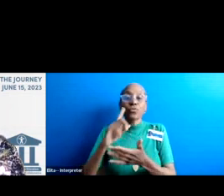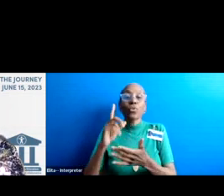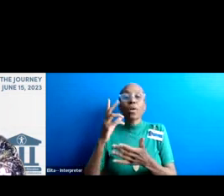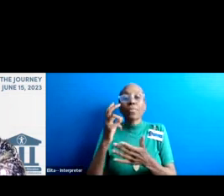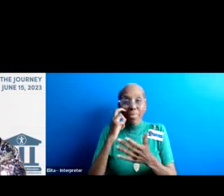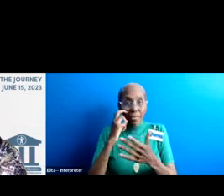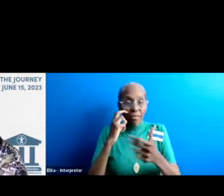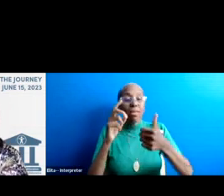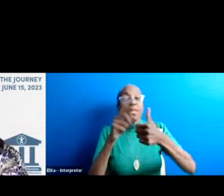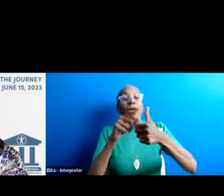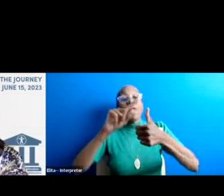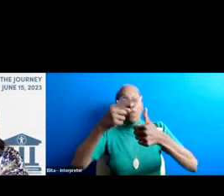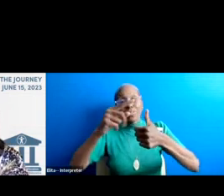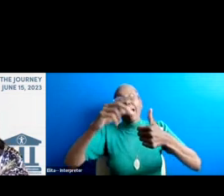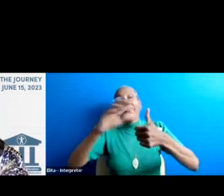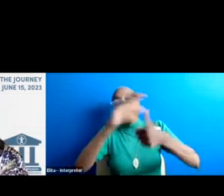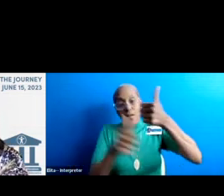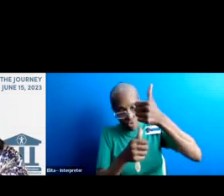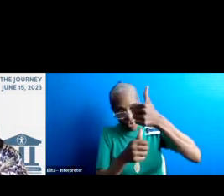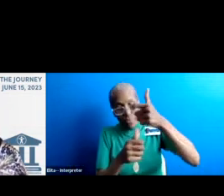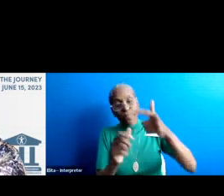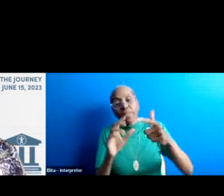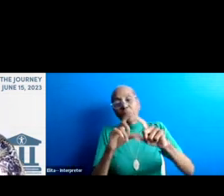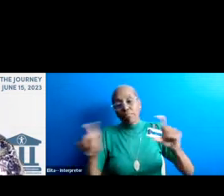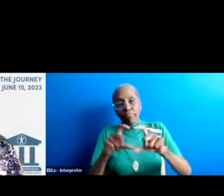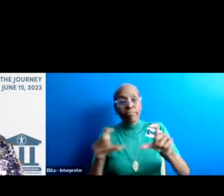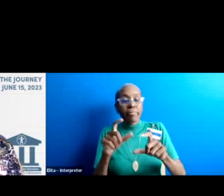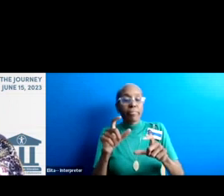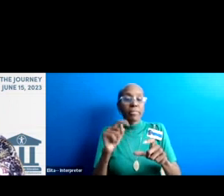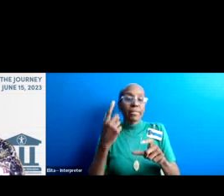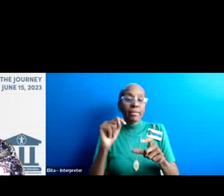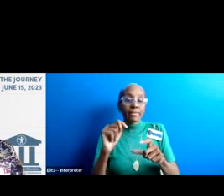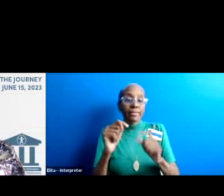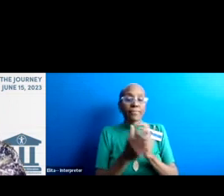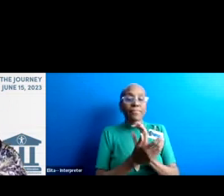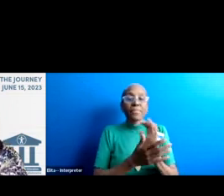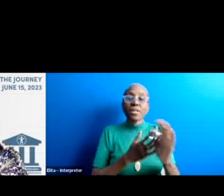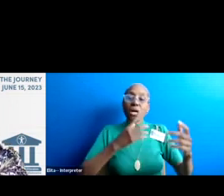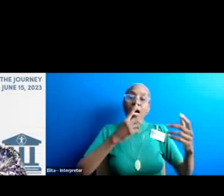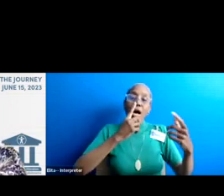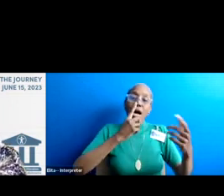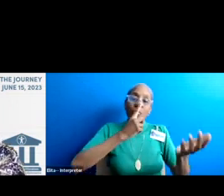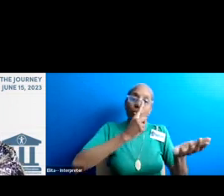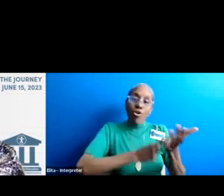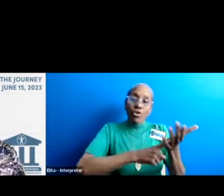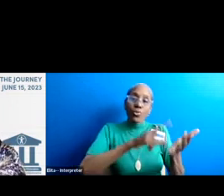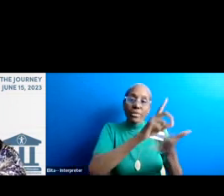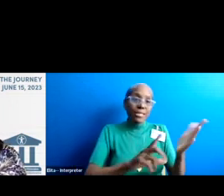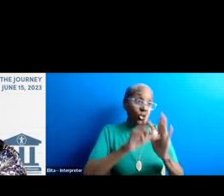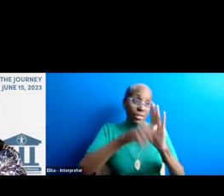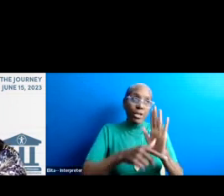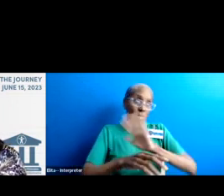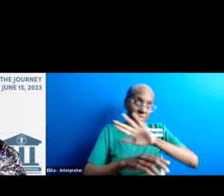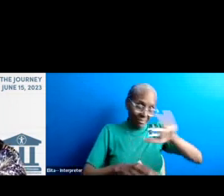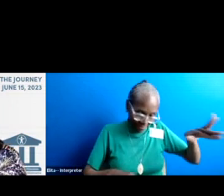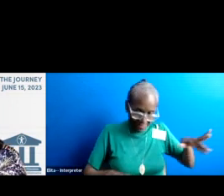a subsection of that would be this other text. I'll argue with the designers about that later on. But let's